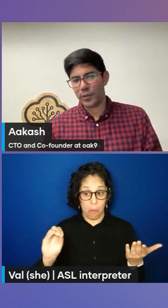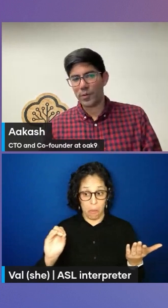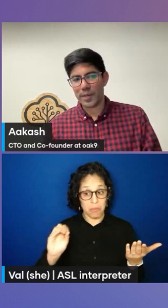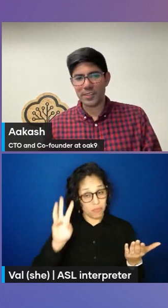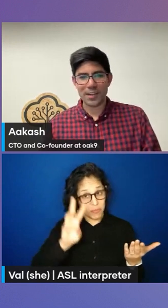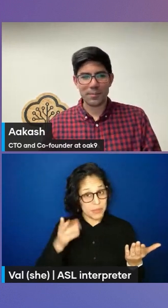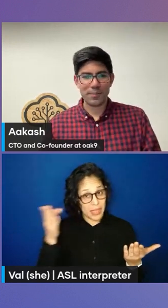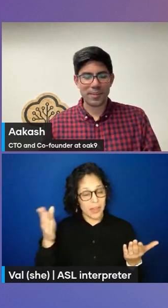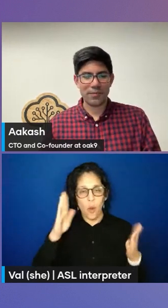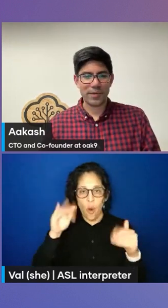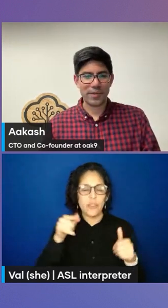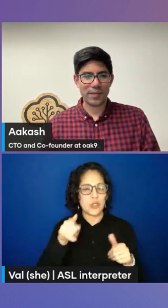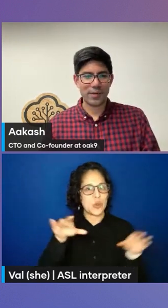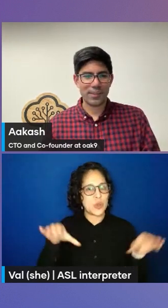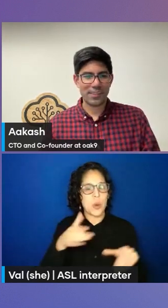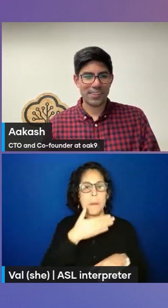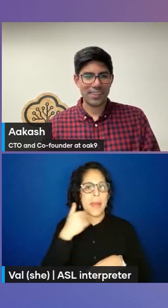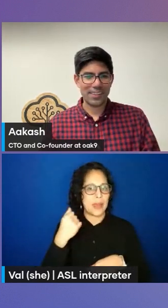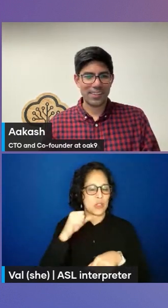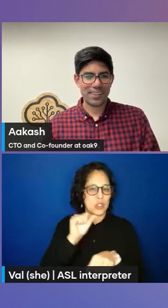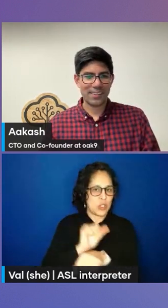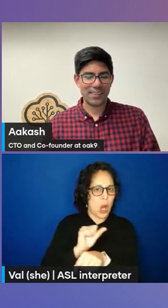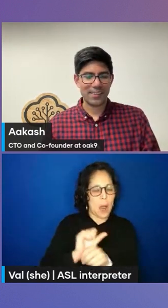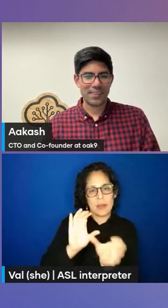You'll hopefully do a better job configuring your